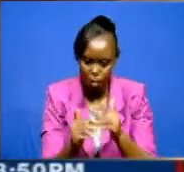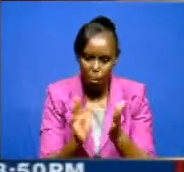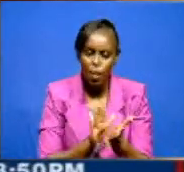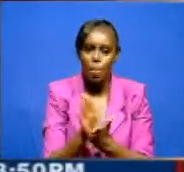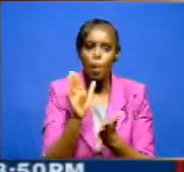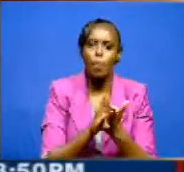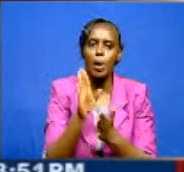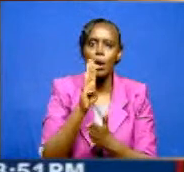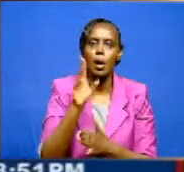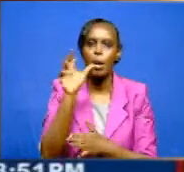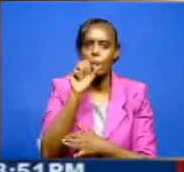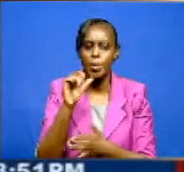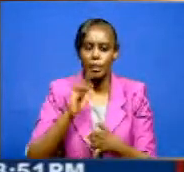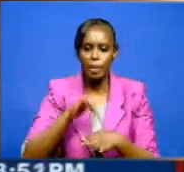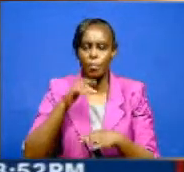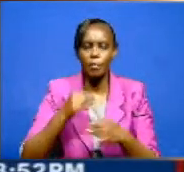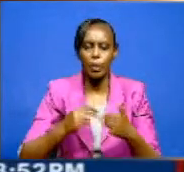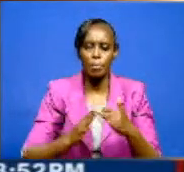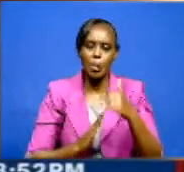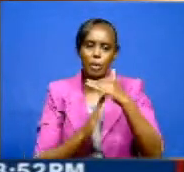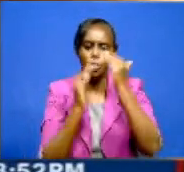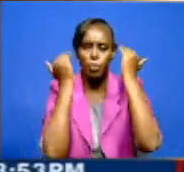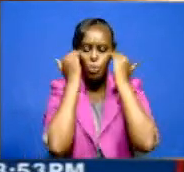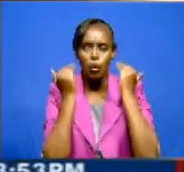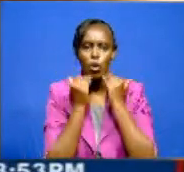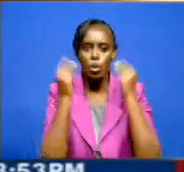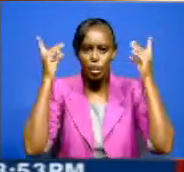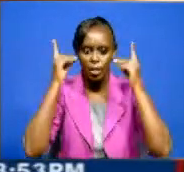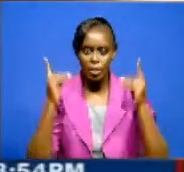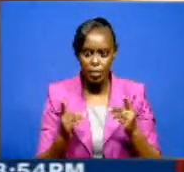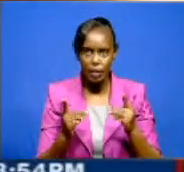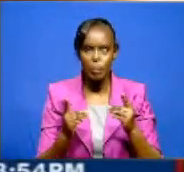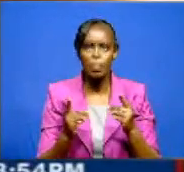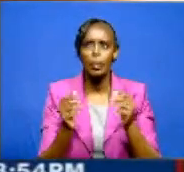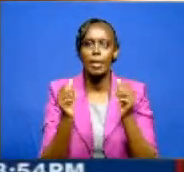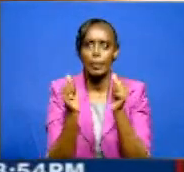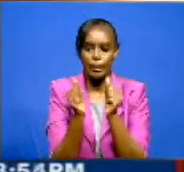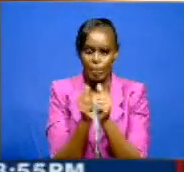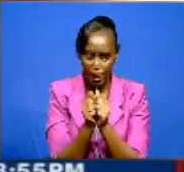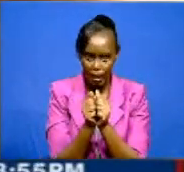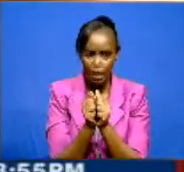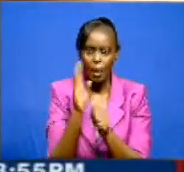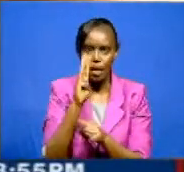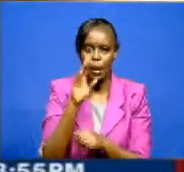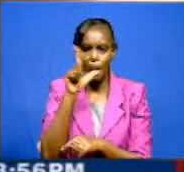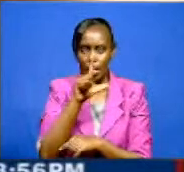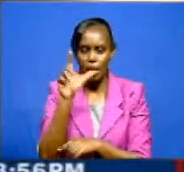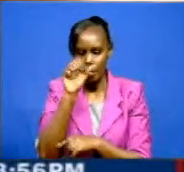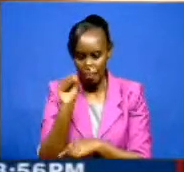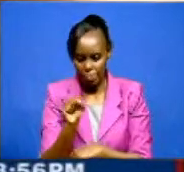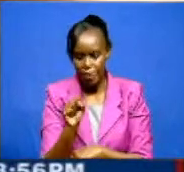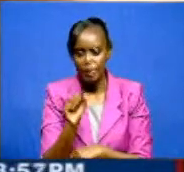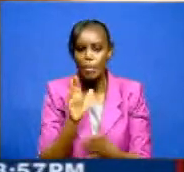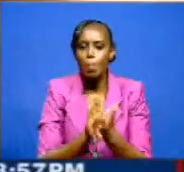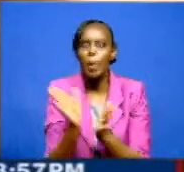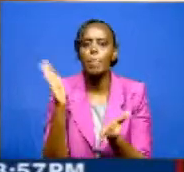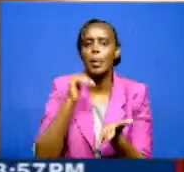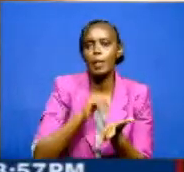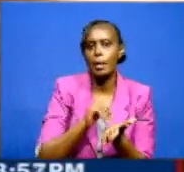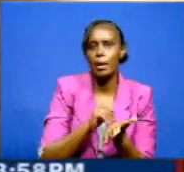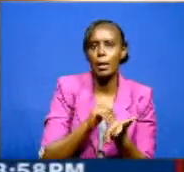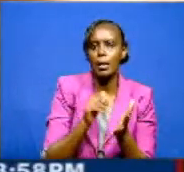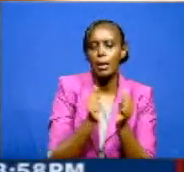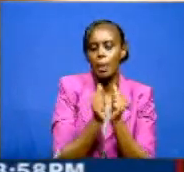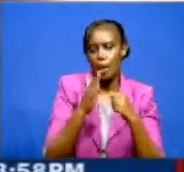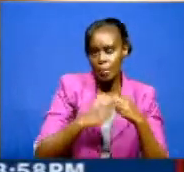republishing the bills affected by High Court ruling, and to this end, a total of 10 bills are in the process of republication. A total